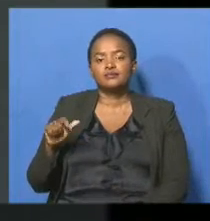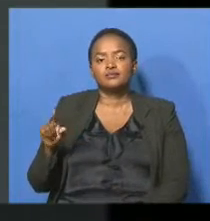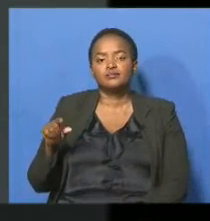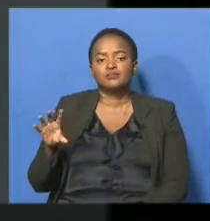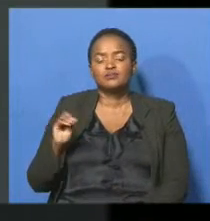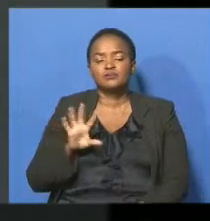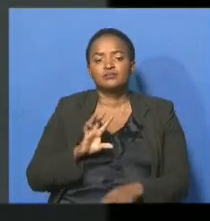ngaka Thula